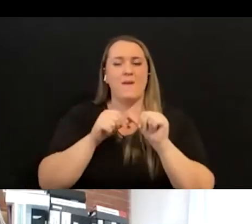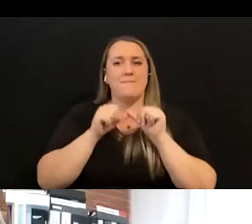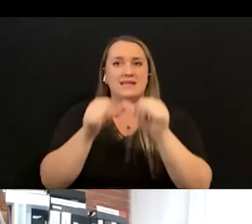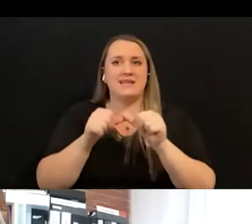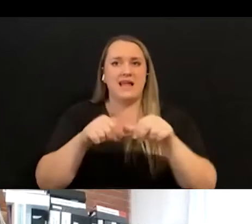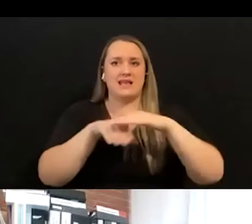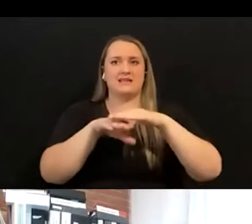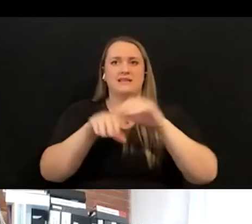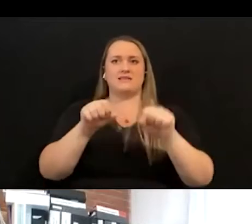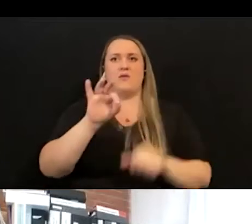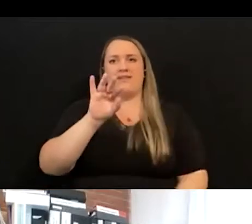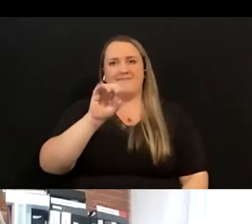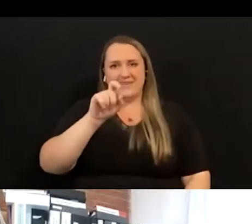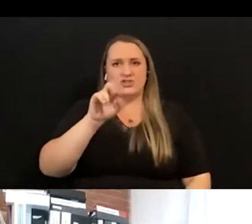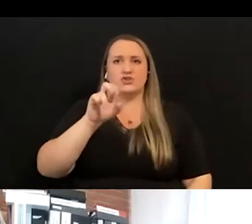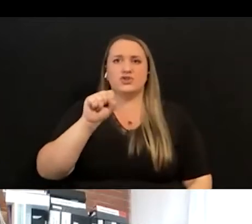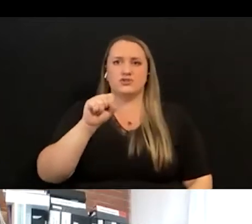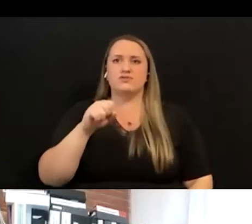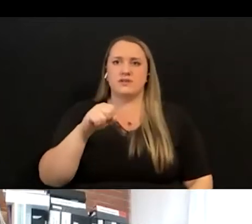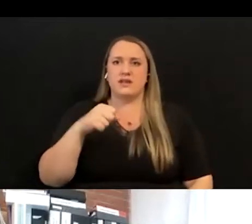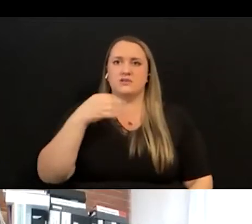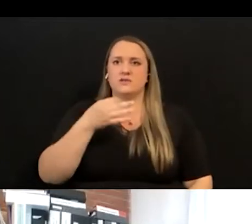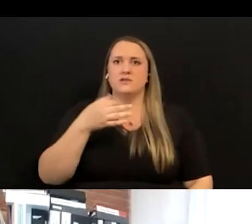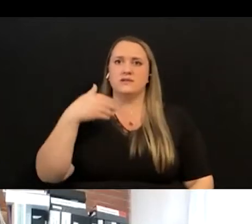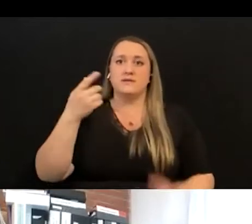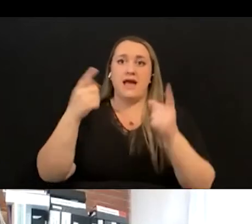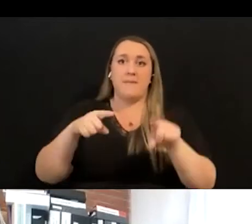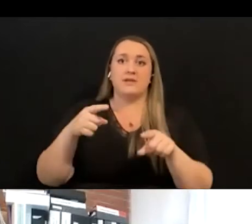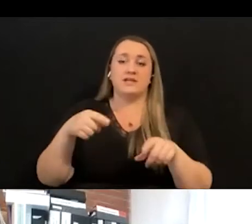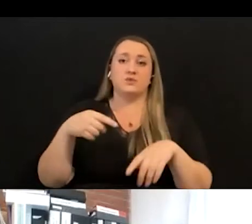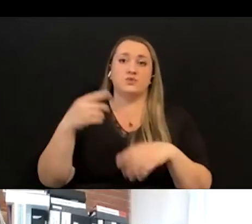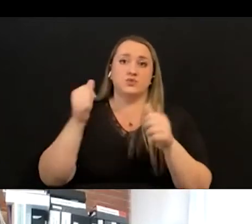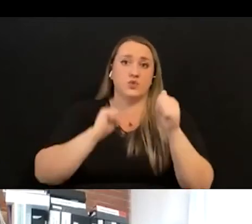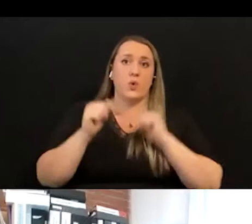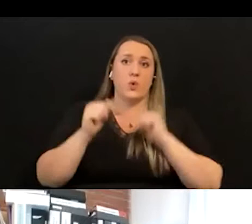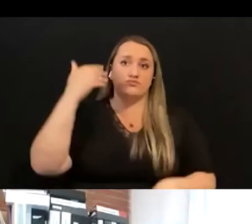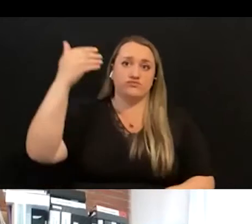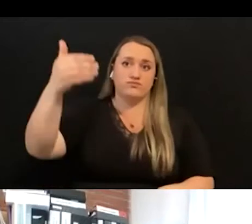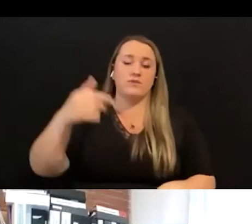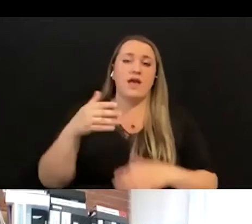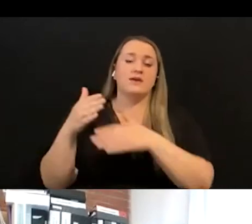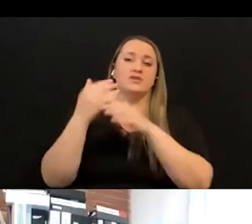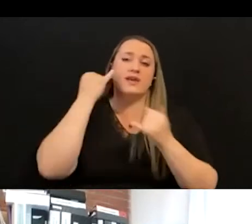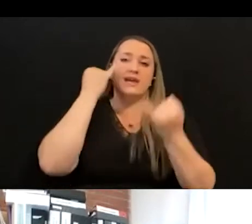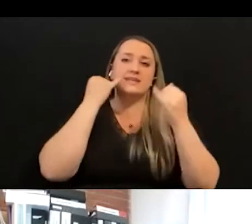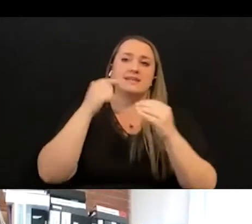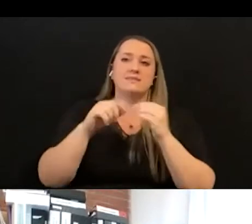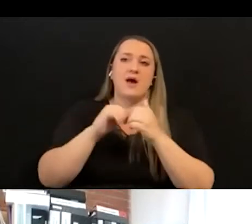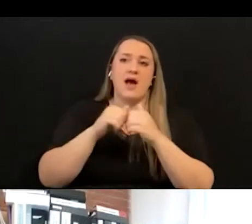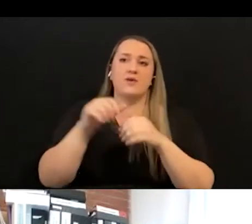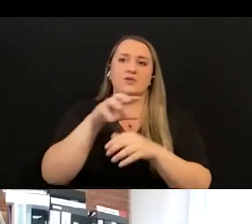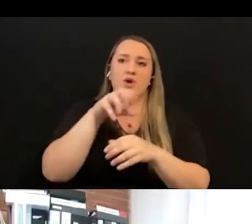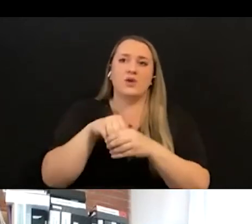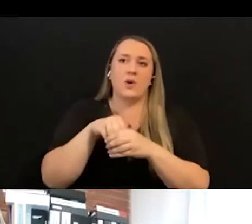accessible features in forthcoming shows, and share ideas about incorporating